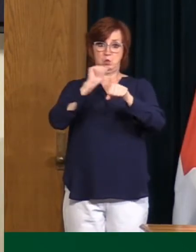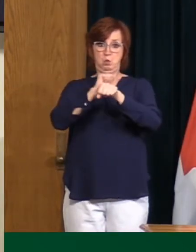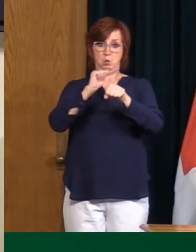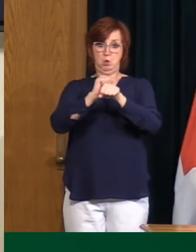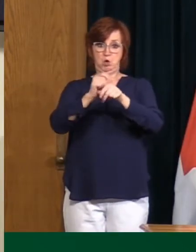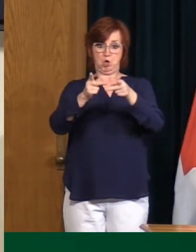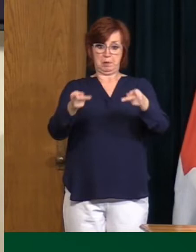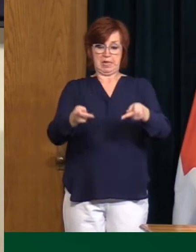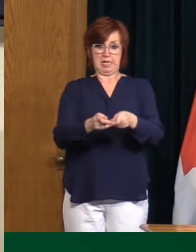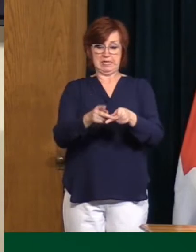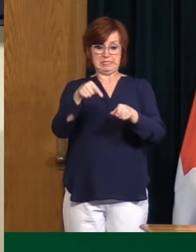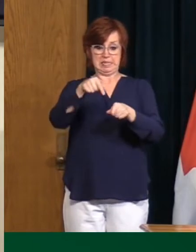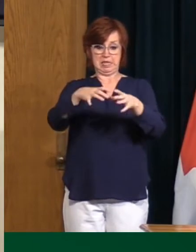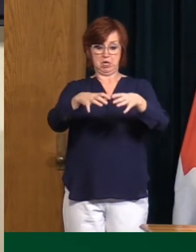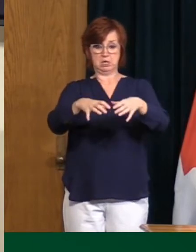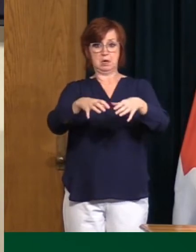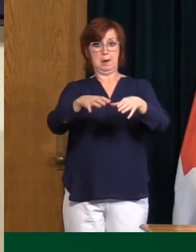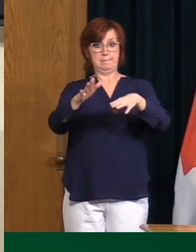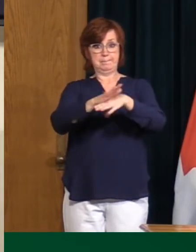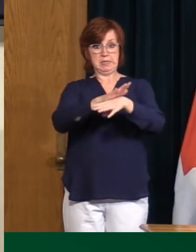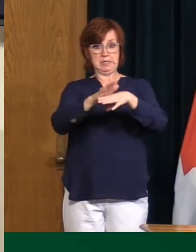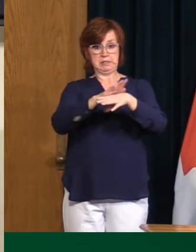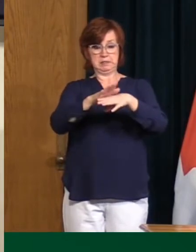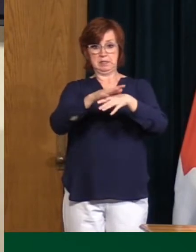rolled out, and how will that work?